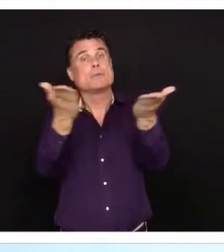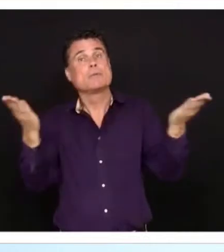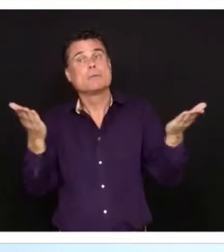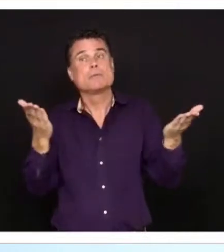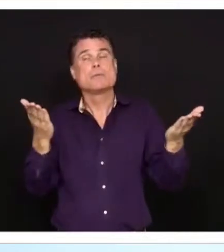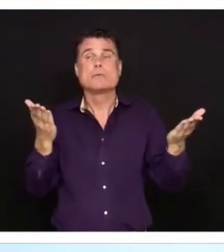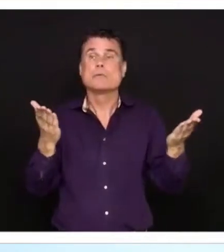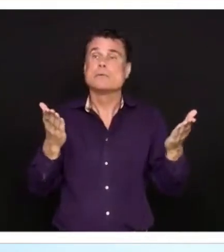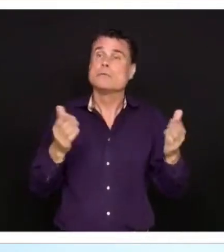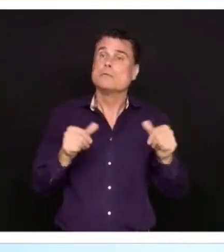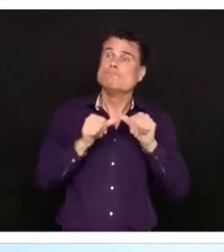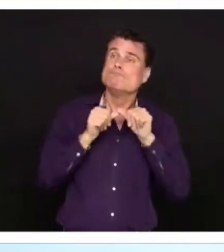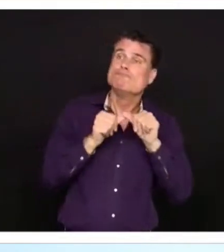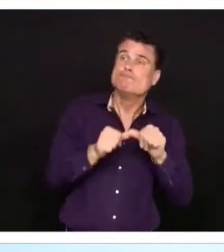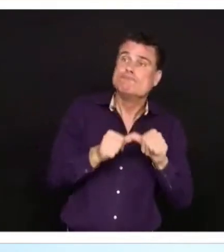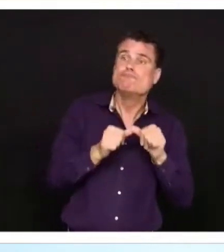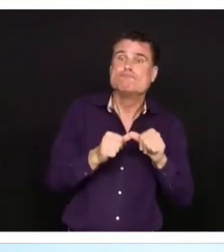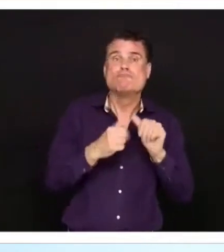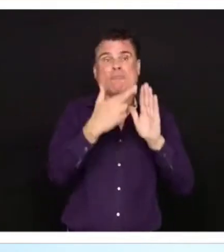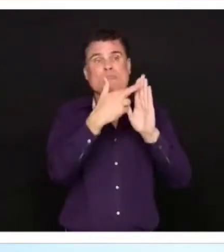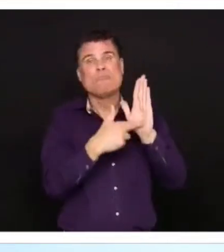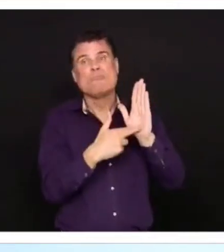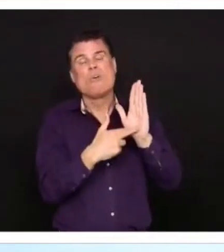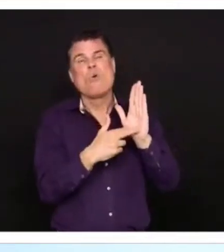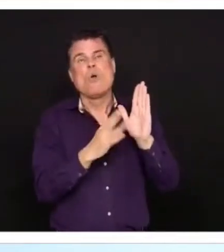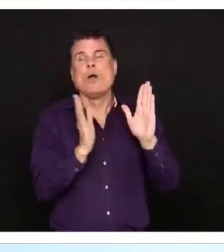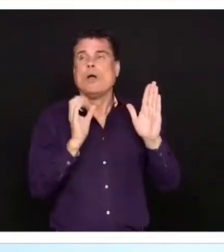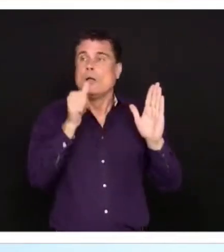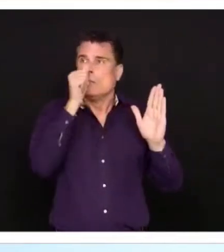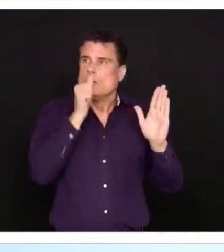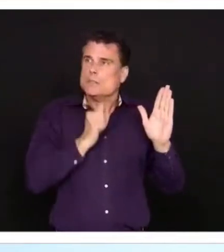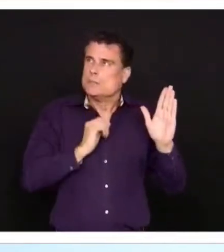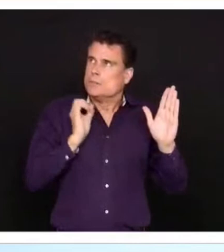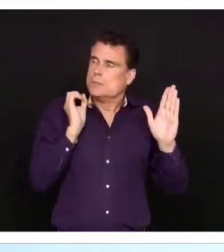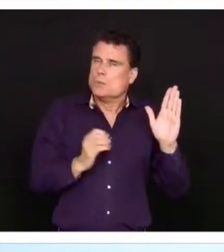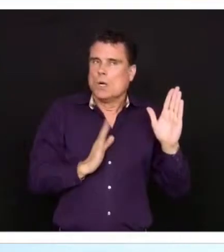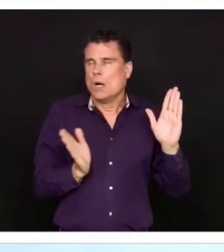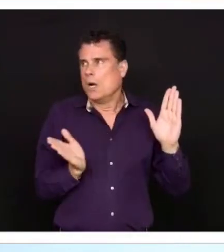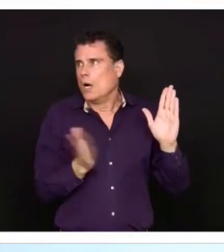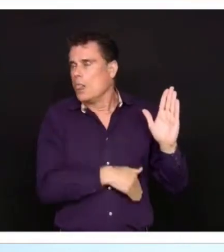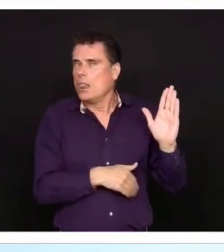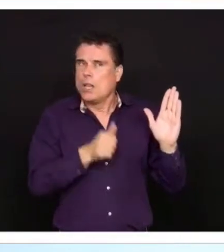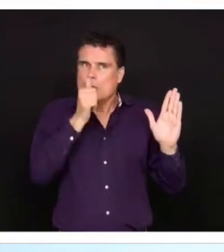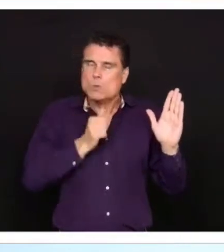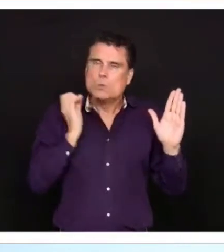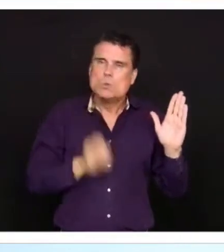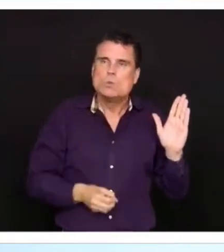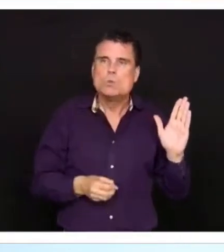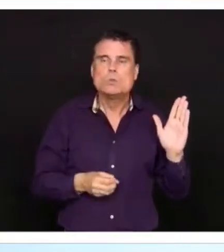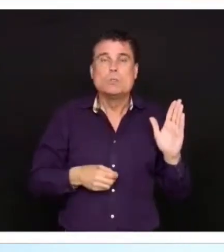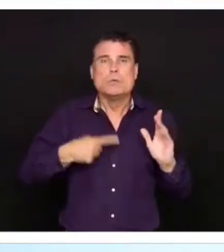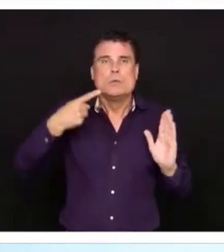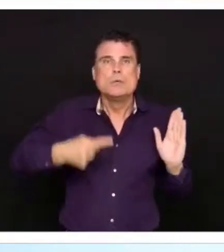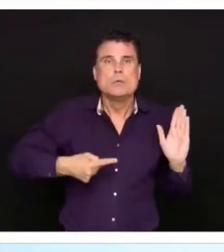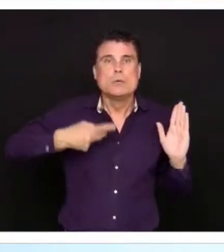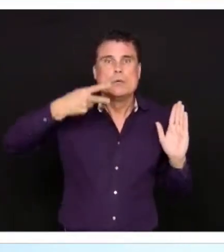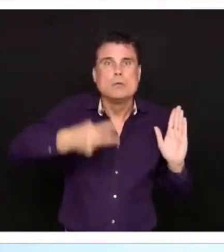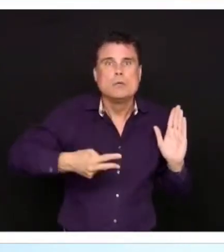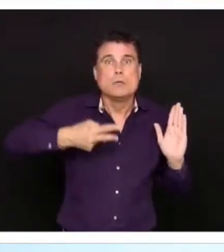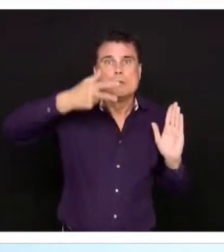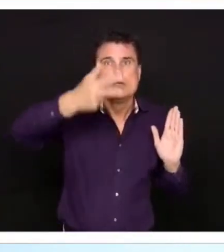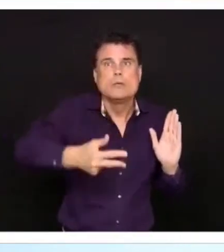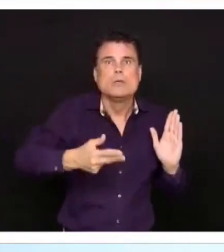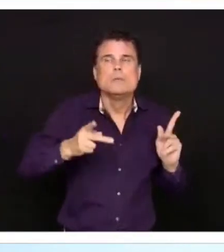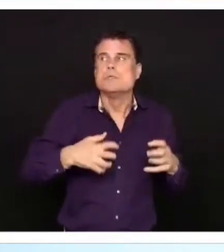this, of social distancing restrictions, of literally no festivals and fairs and things we normally associate with summer, will